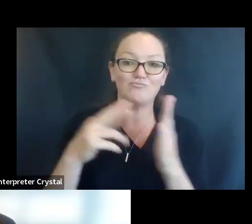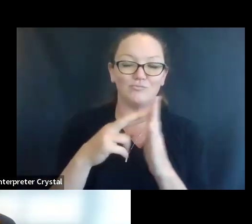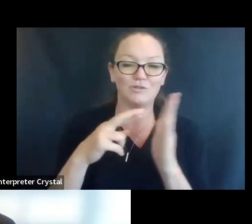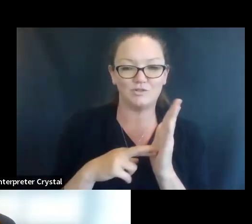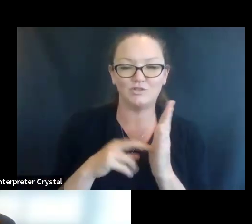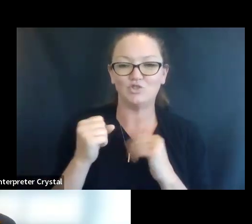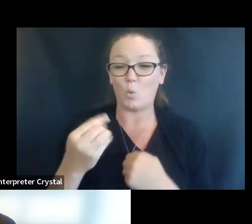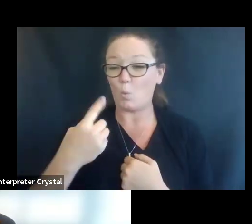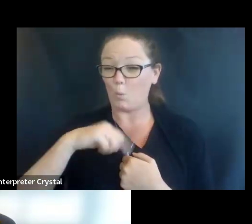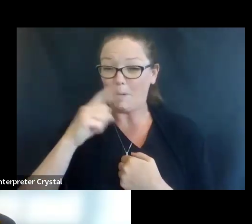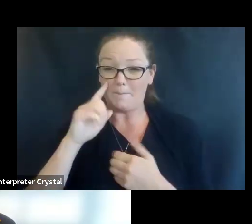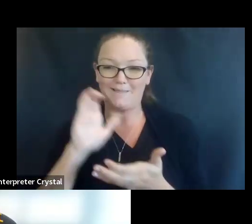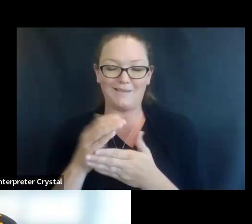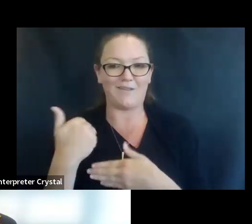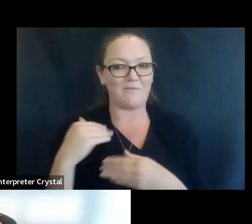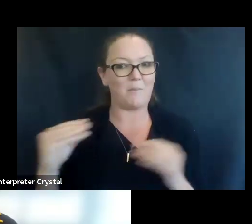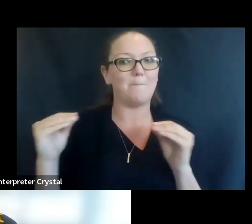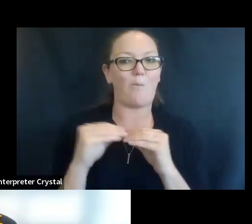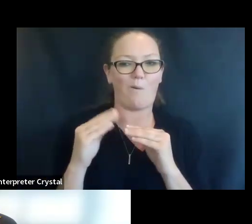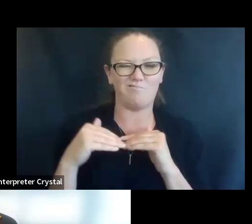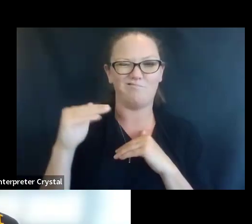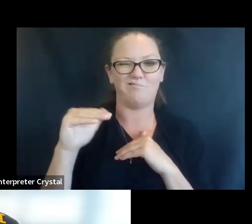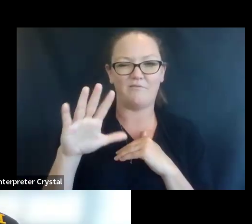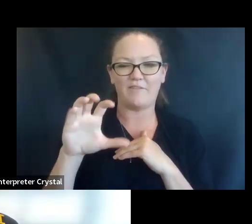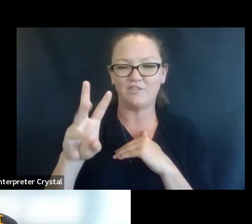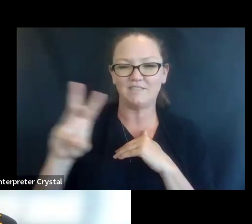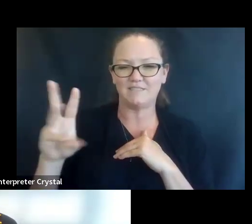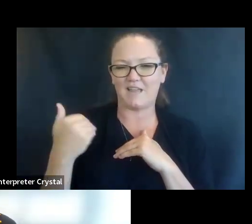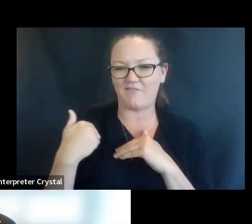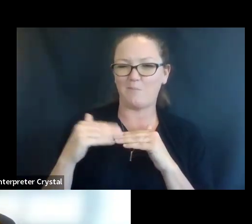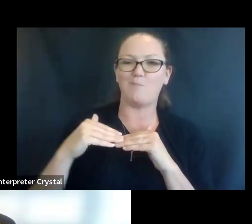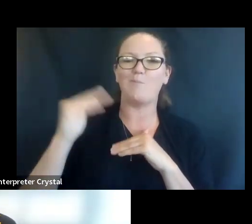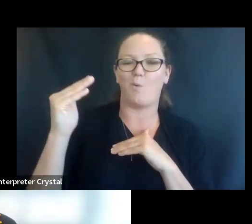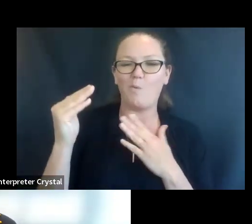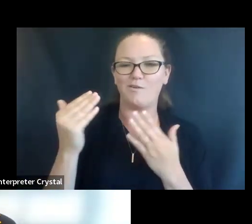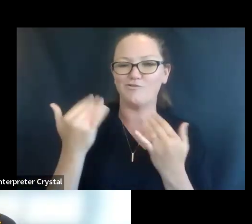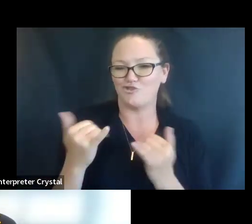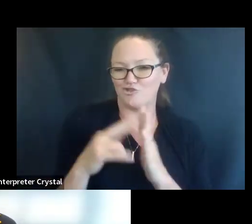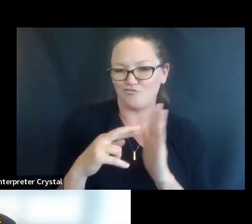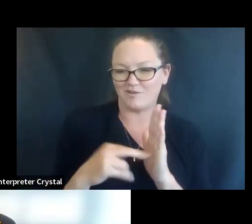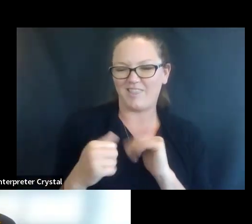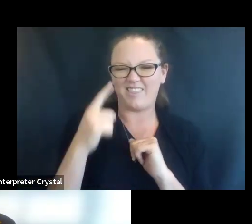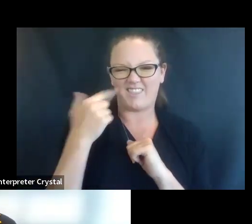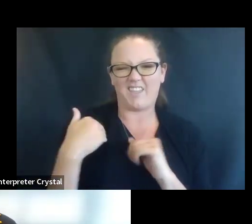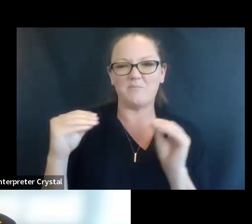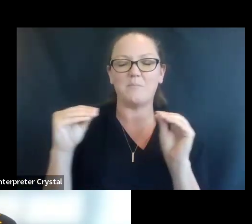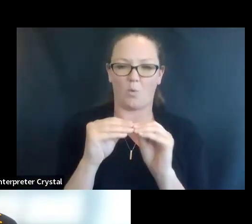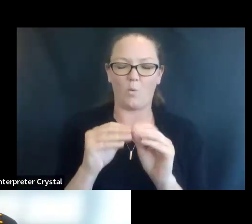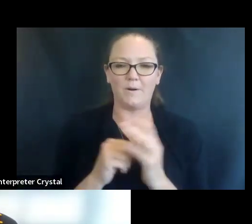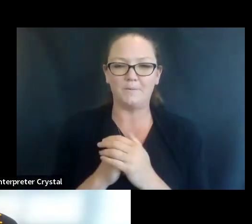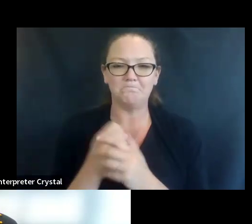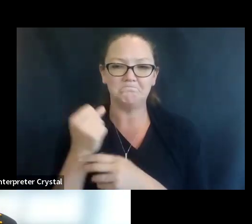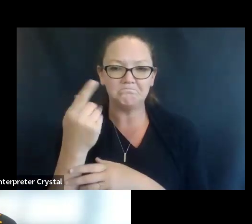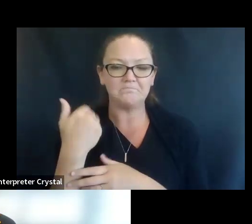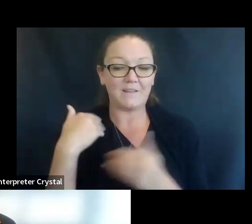believe that there are more than the 566 who are registered that haven't registered. We separately have, an